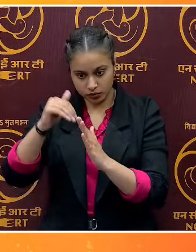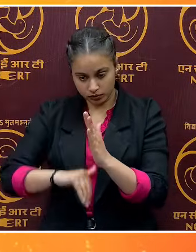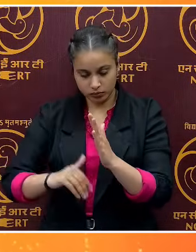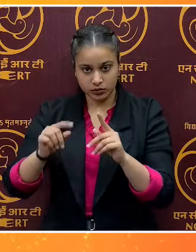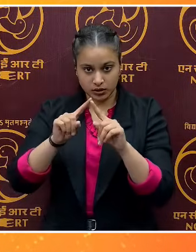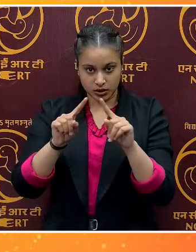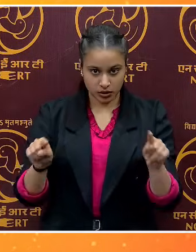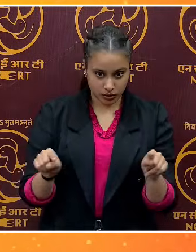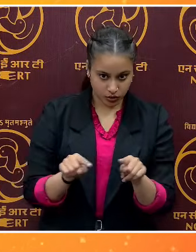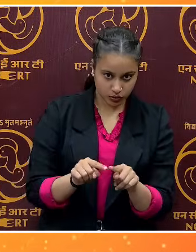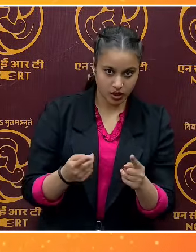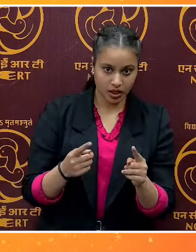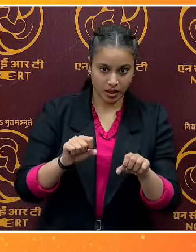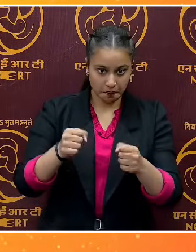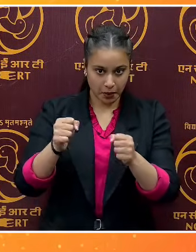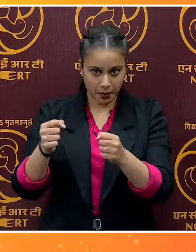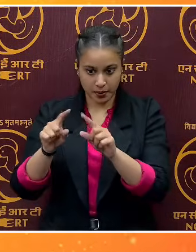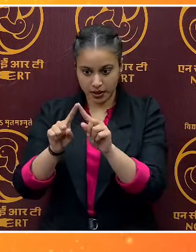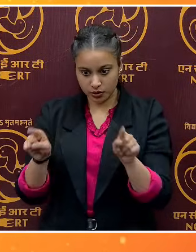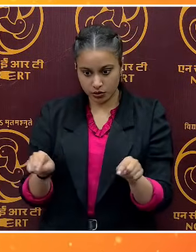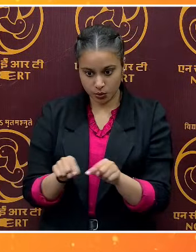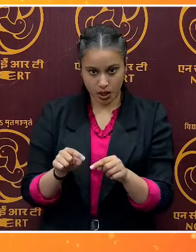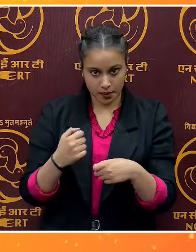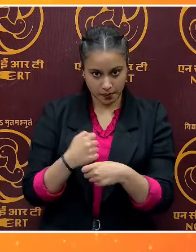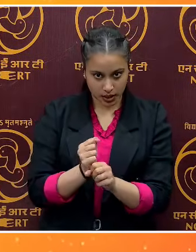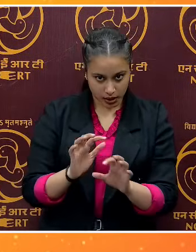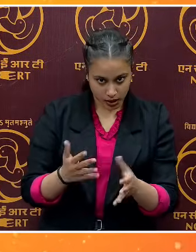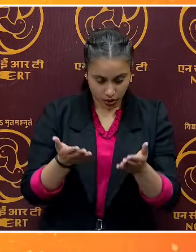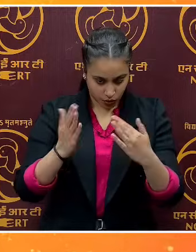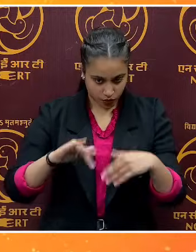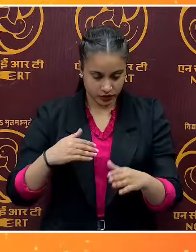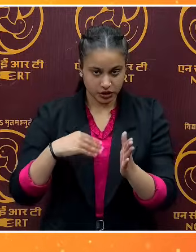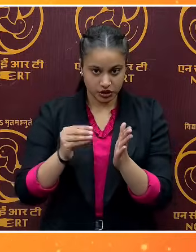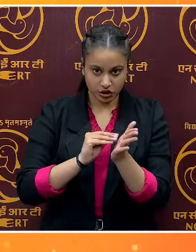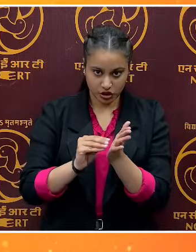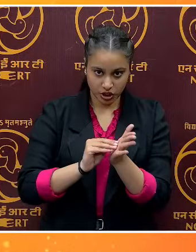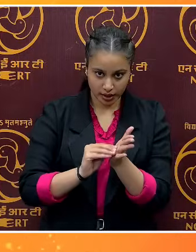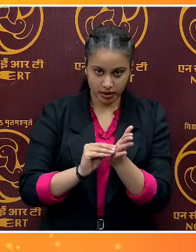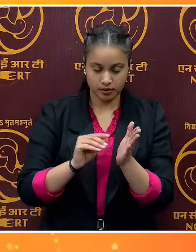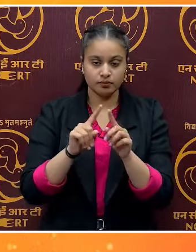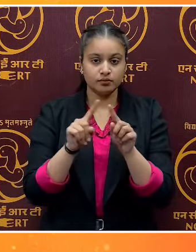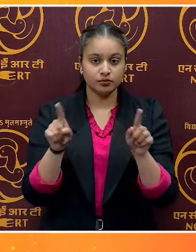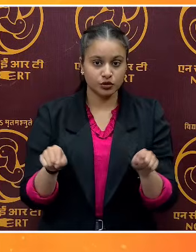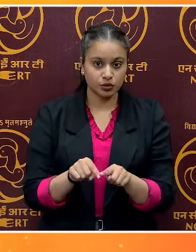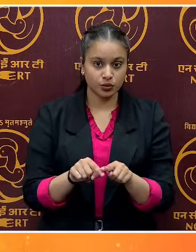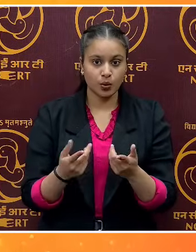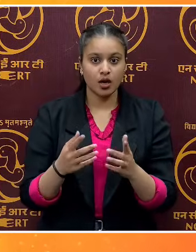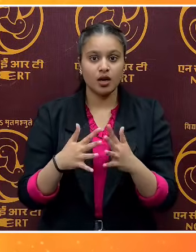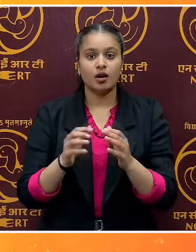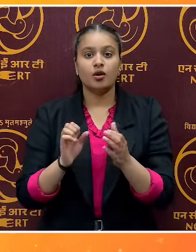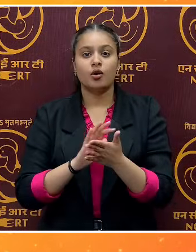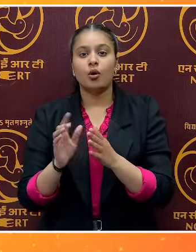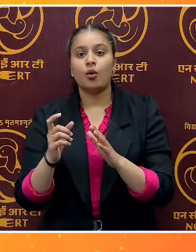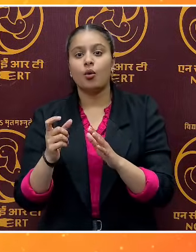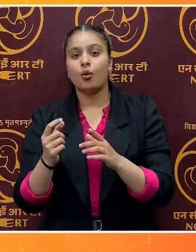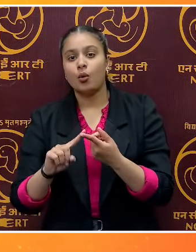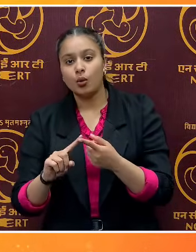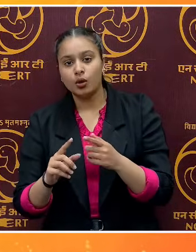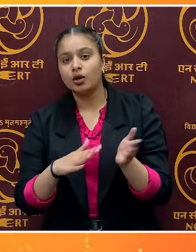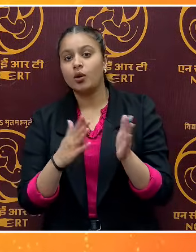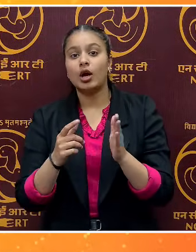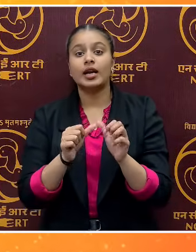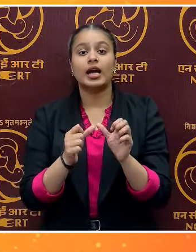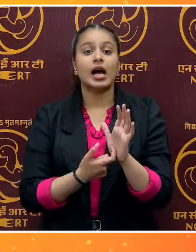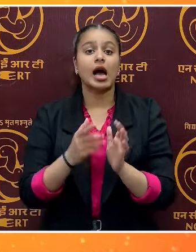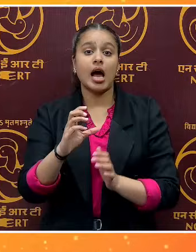into squares, then to draw shaded squares and create figures with holes or arcs,